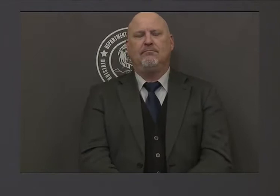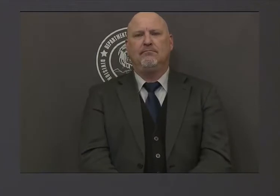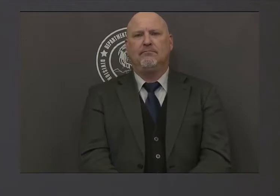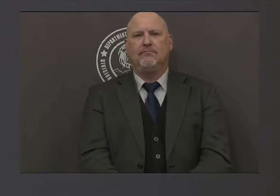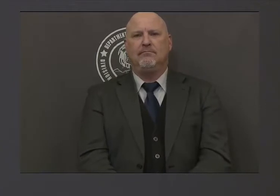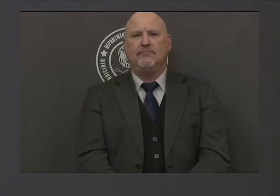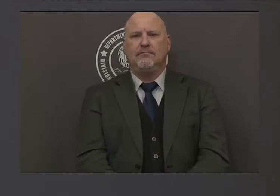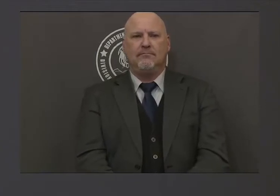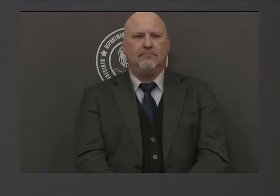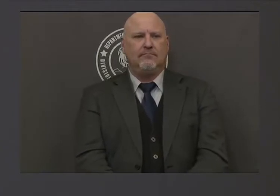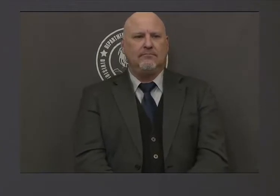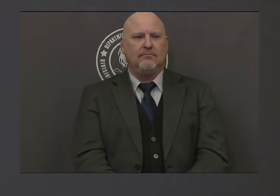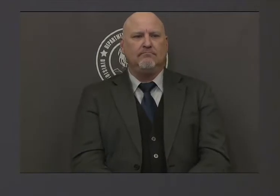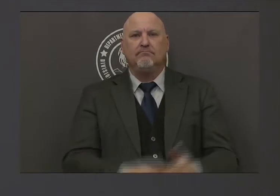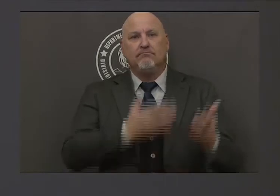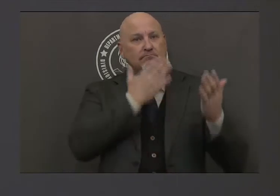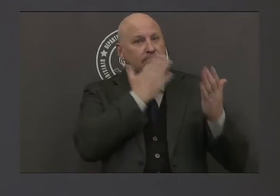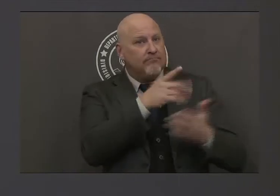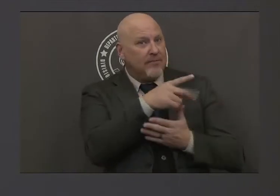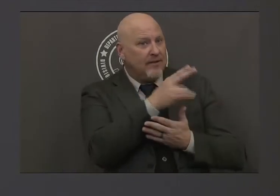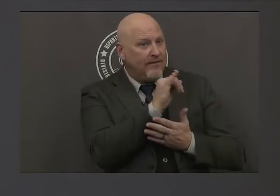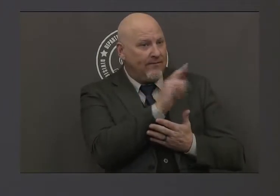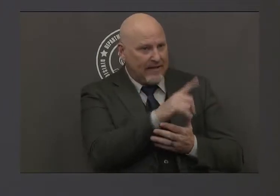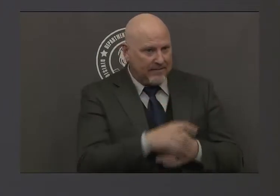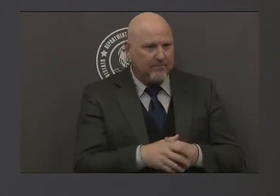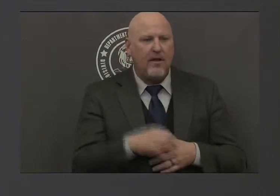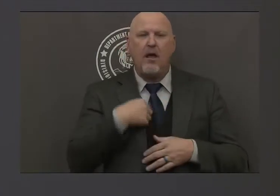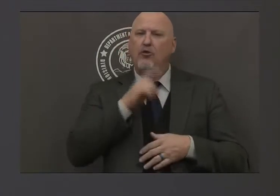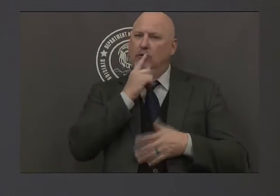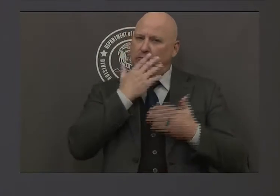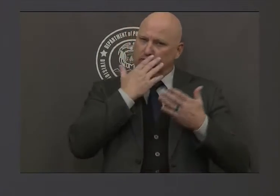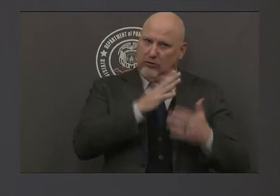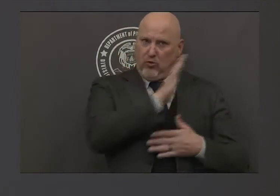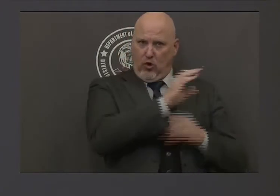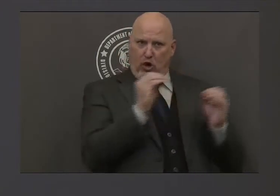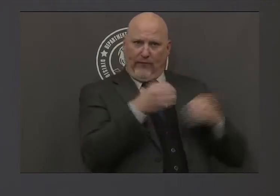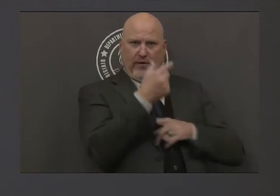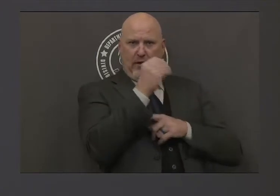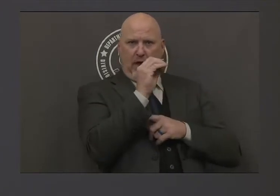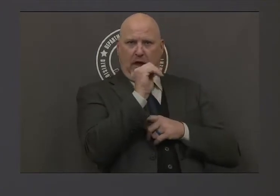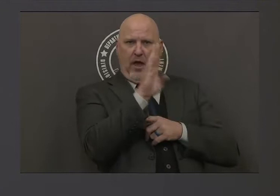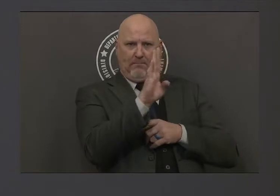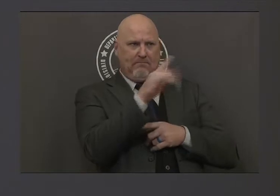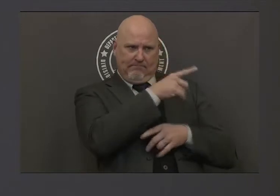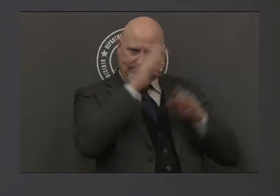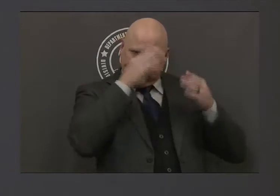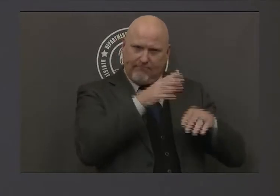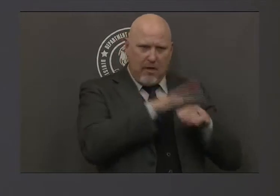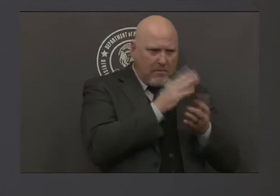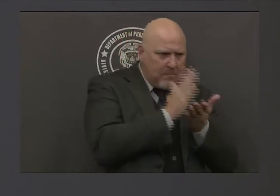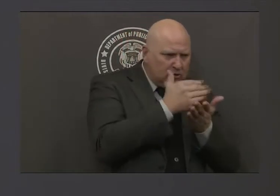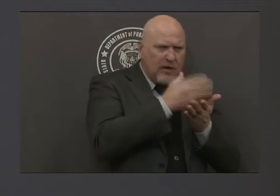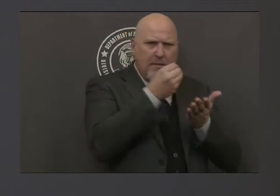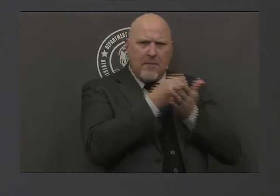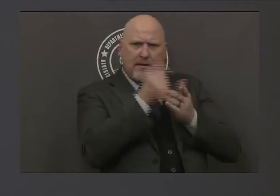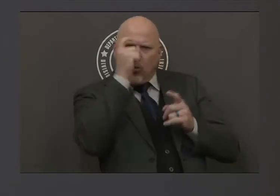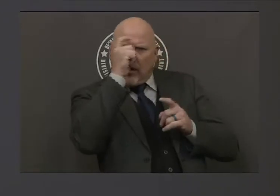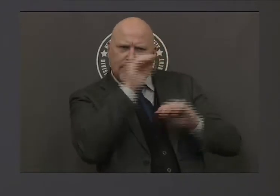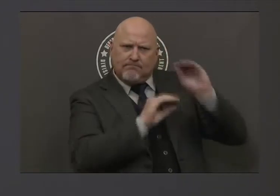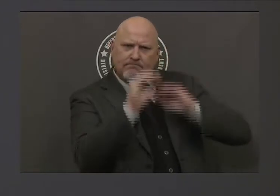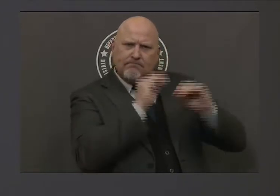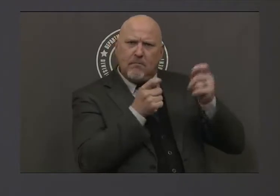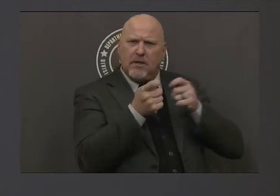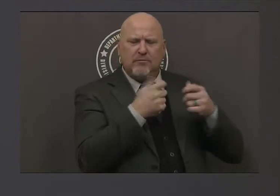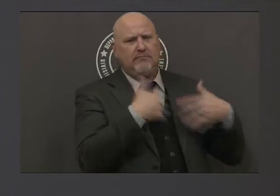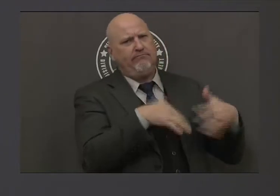Thank you, Phil. We appreciate the work of the Office of Management and Budget. There you have really a magnificent